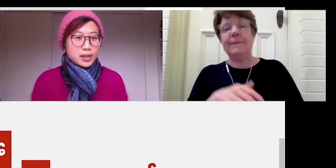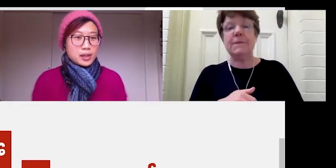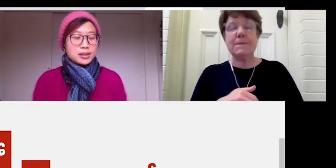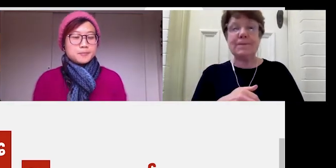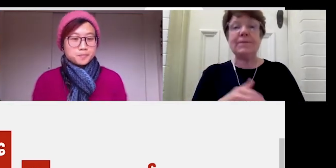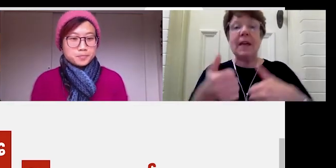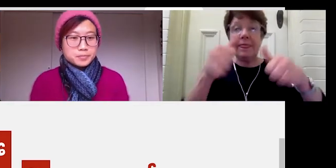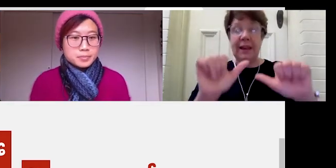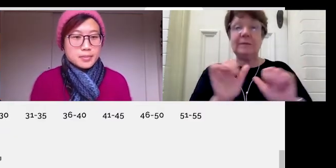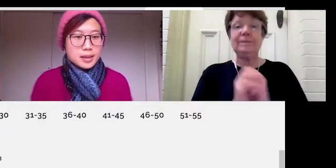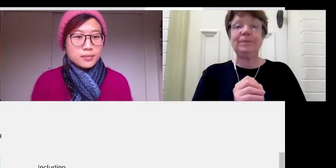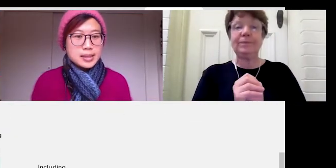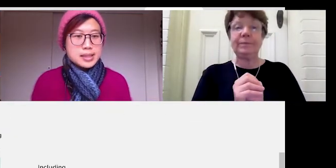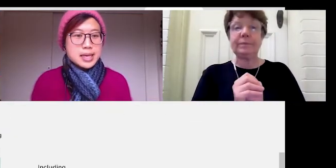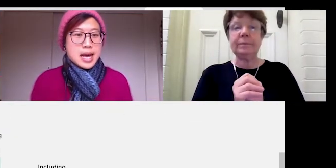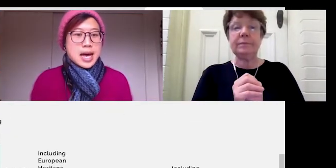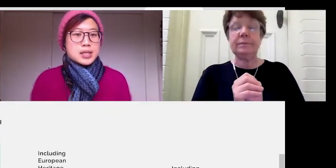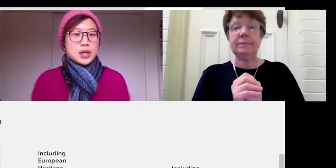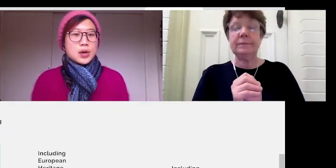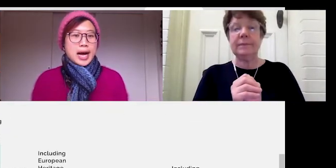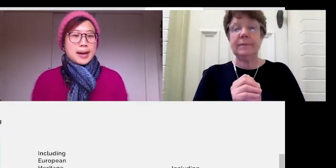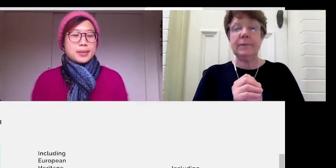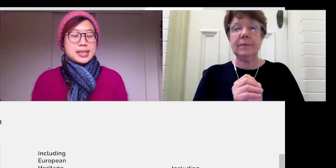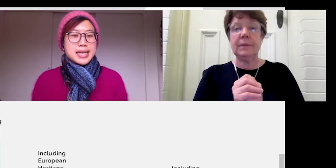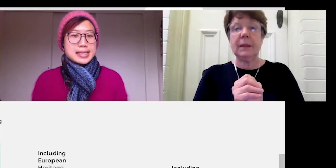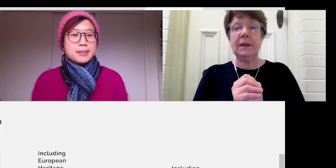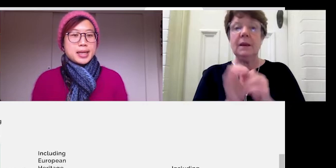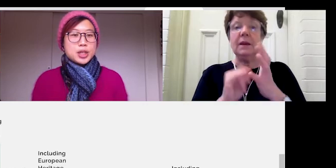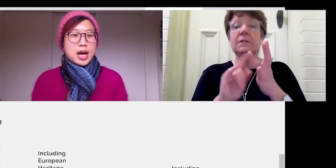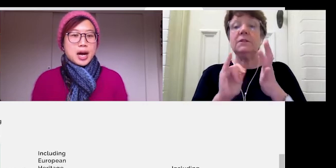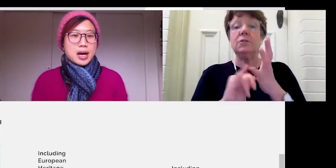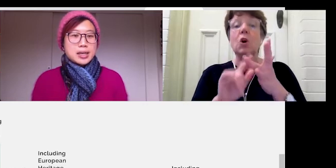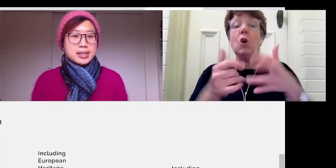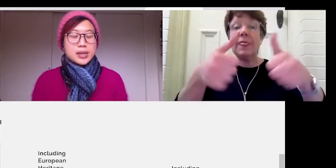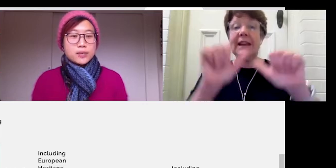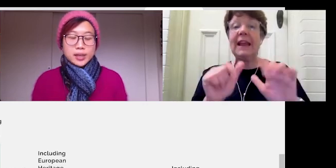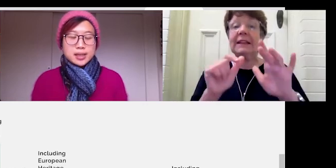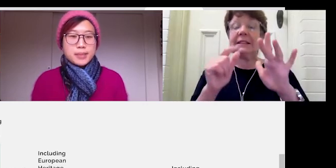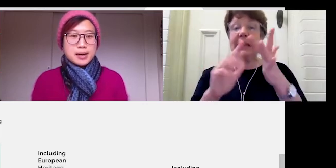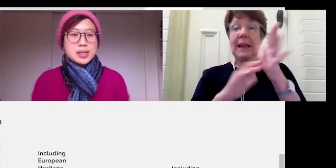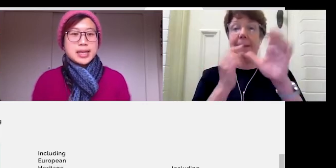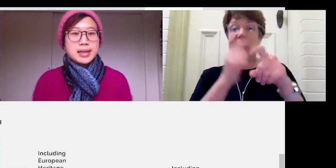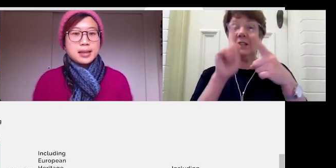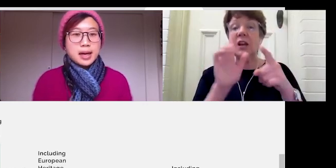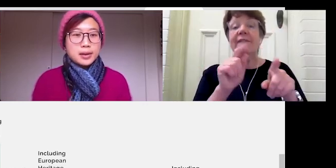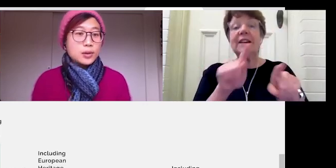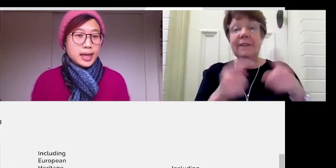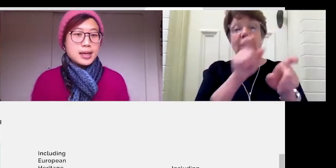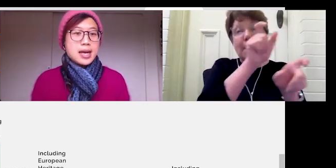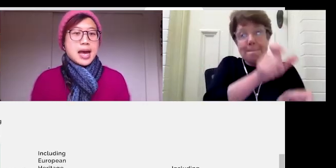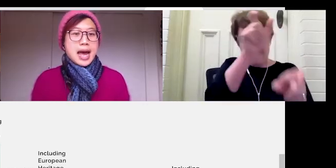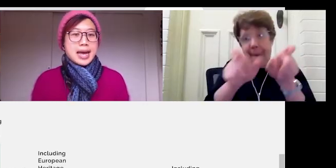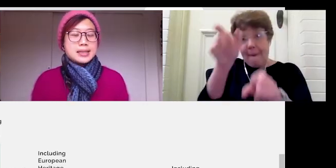And moving on, Francis. So this next image are a series of vertical bars, again in the color